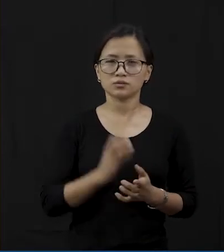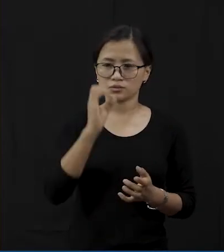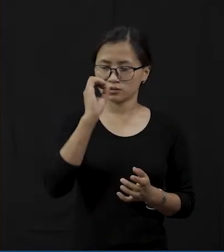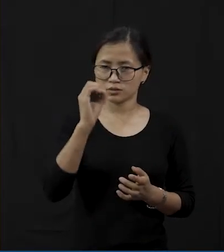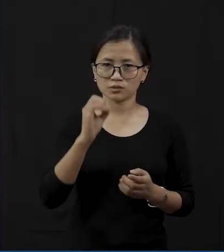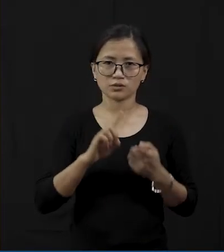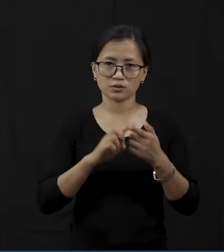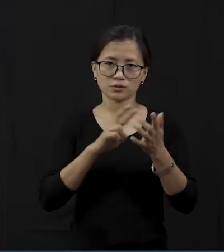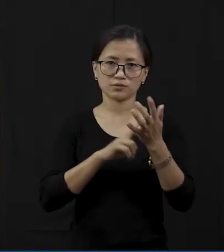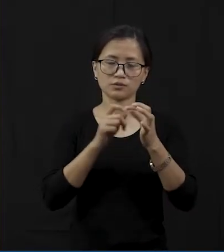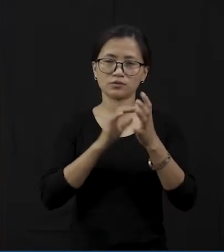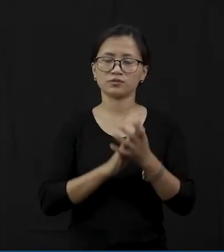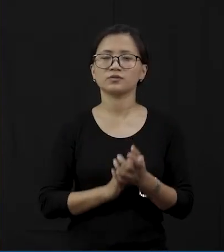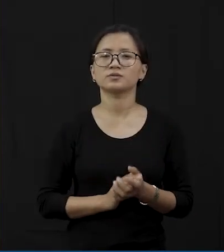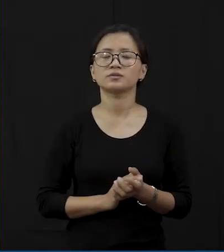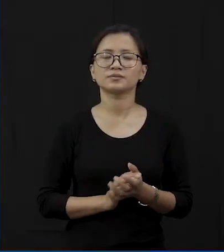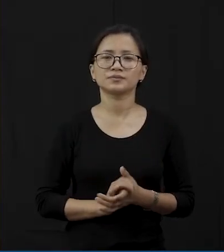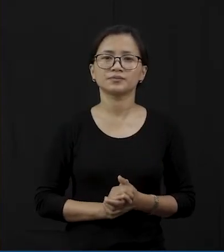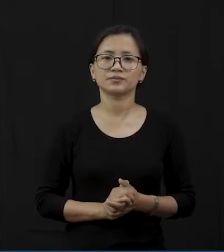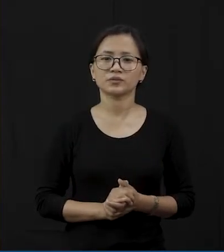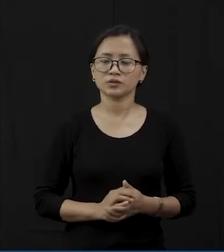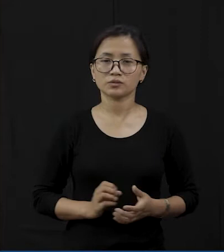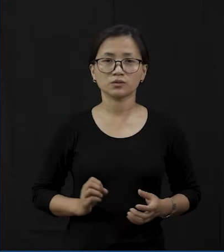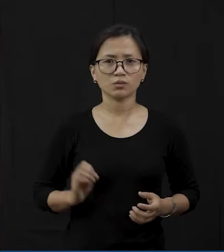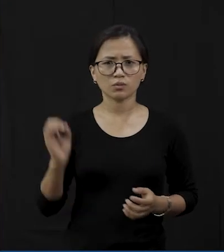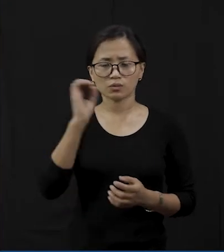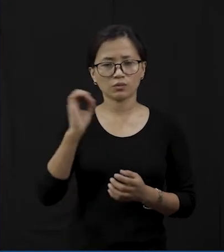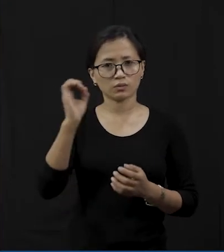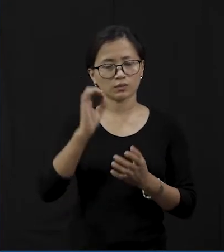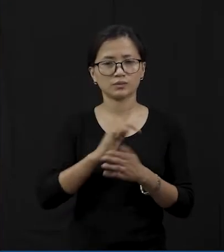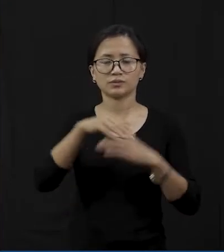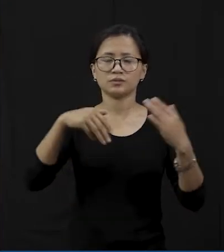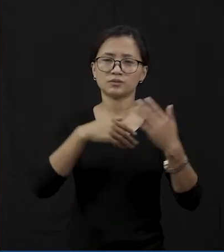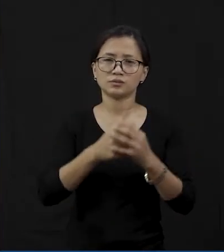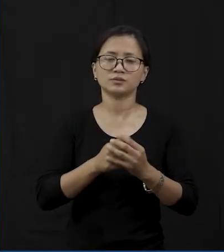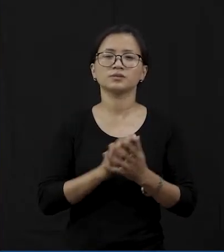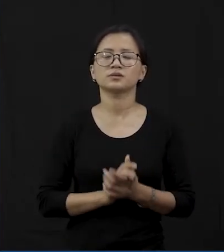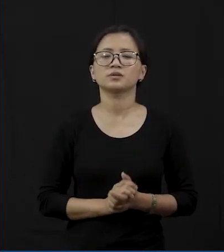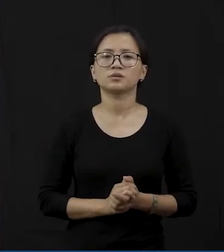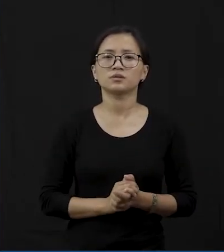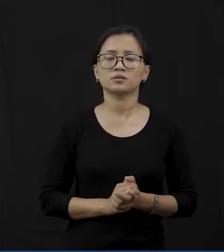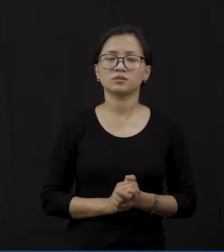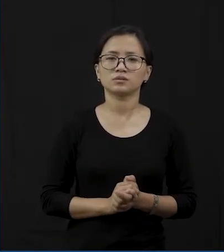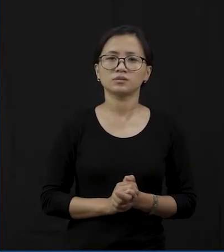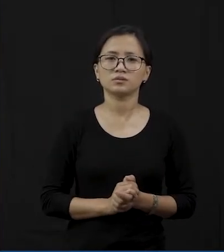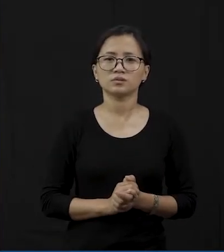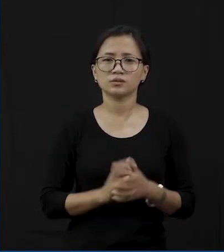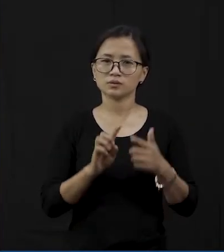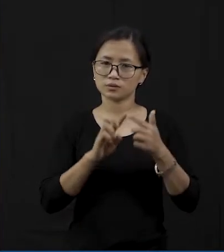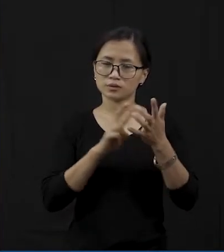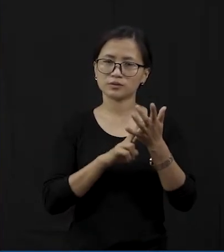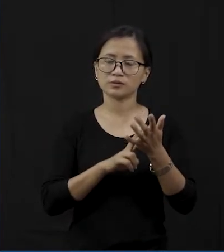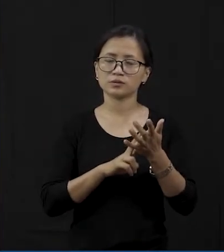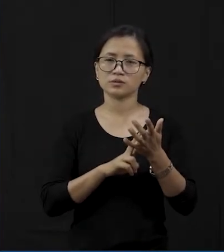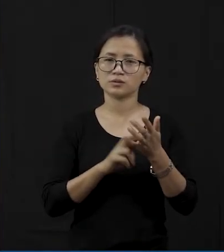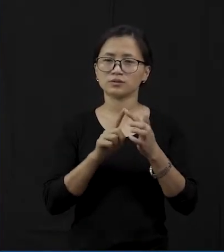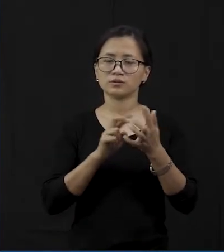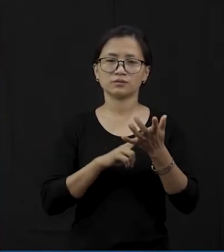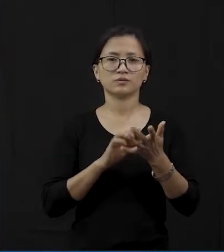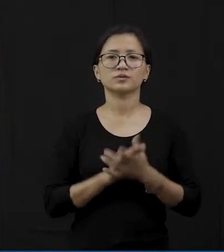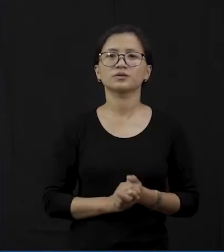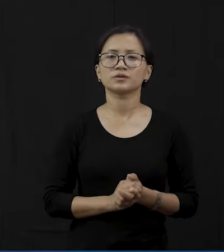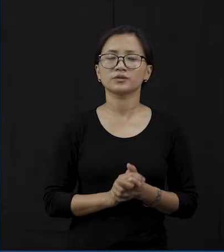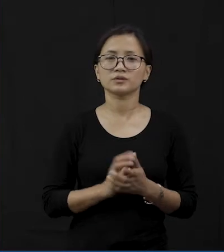And also all numbers ending with 0 are even numbers. Why is it 0 even number? Because 0